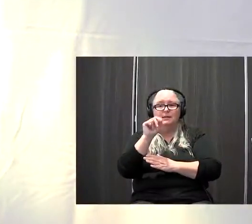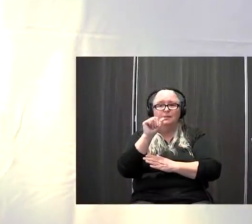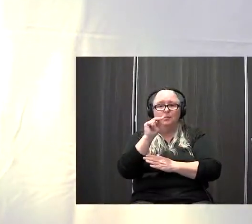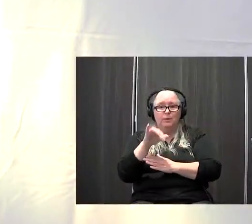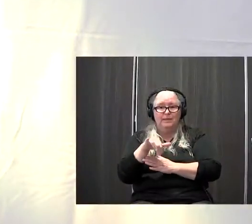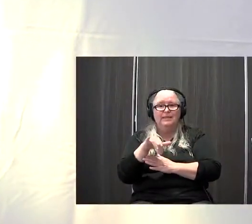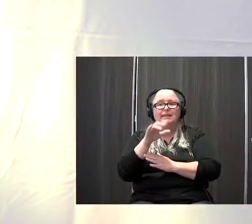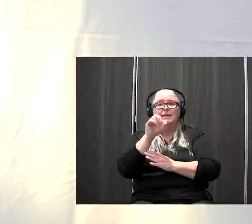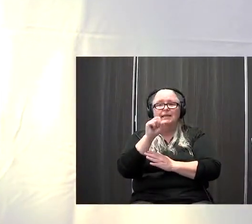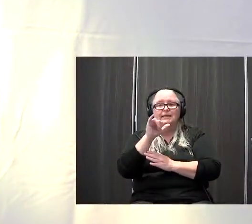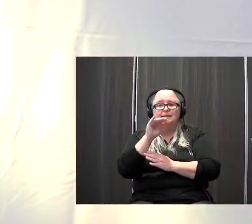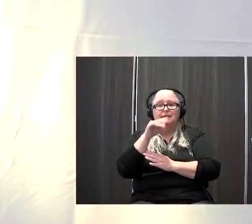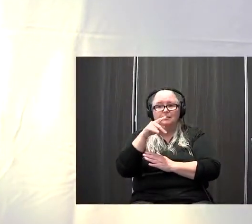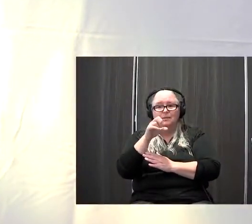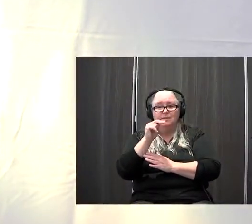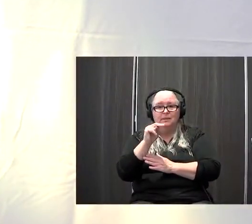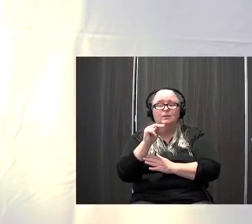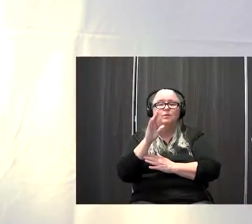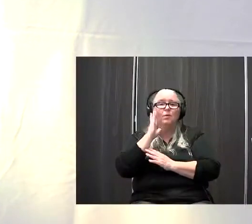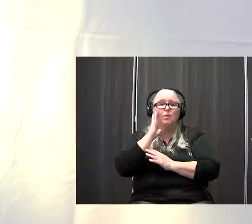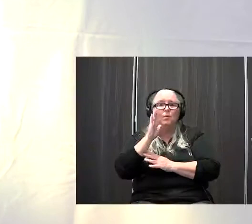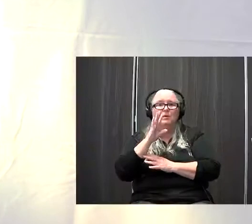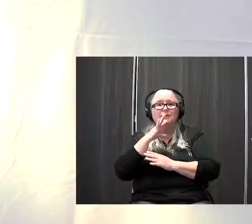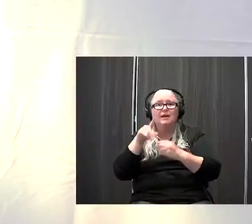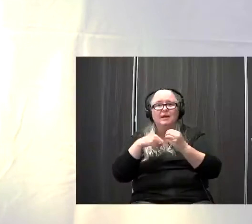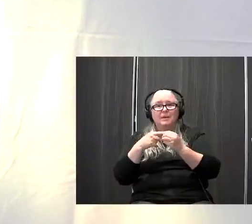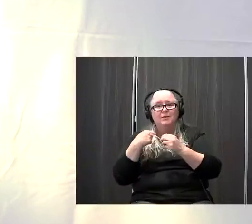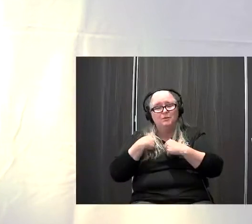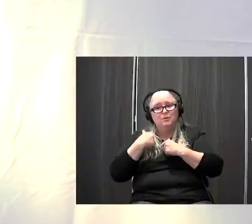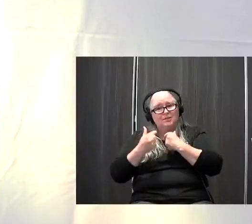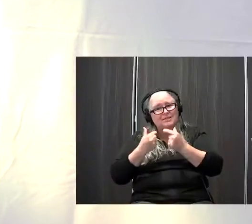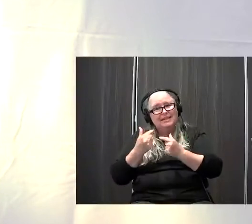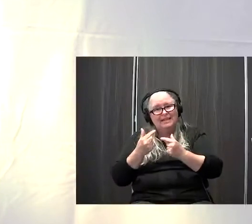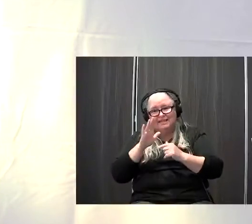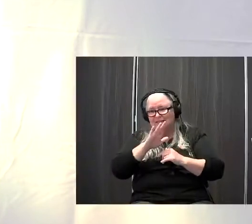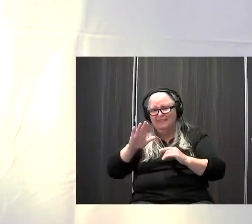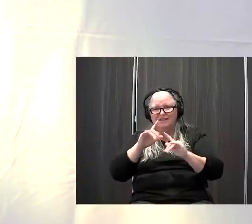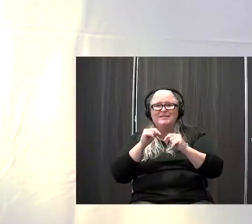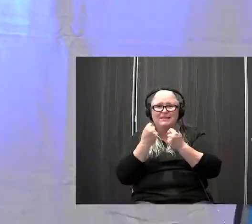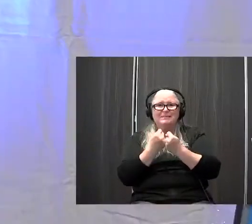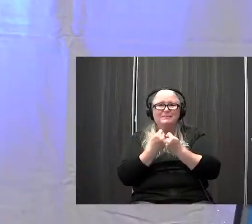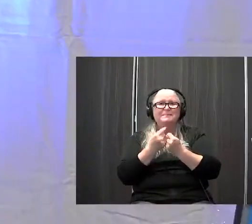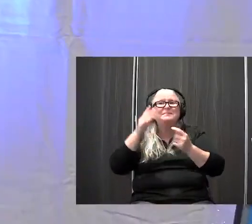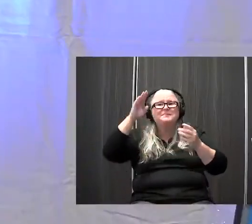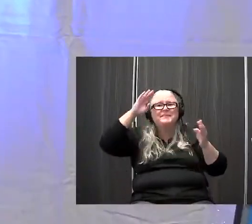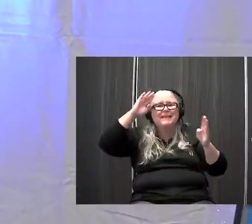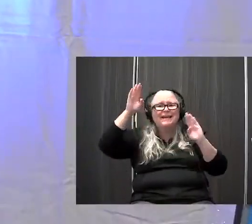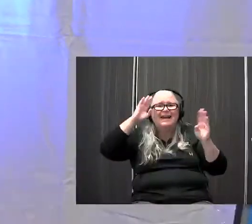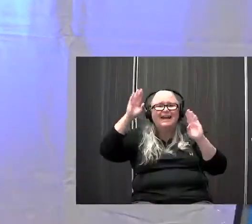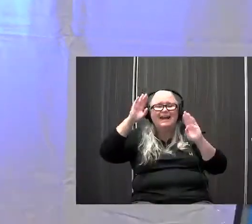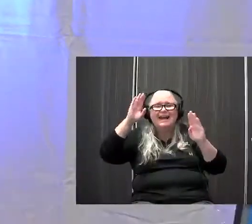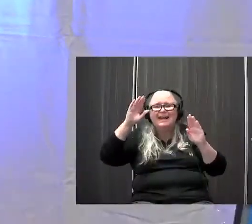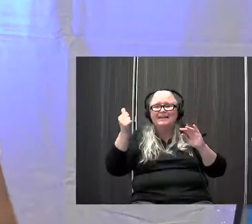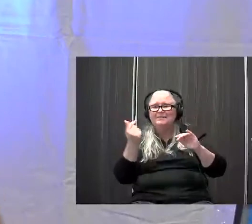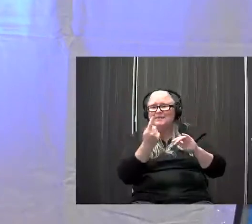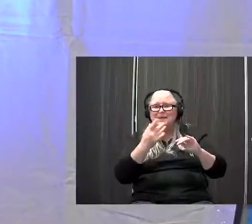here, and she's going to give us an overview of when and why you'd be seeing their team. Yeah. Hi, everyone. As Dr. Hart